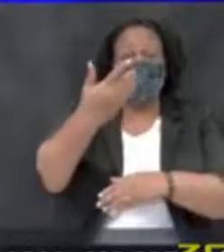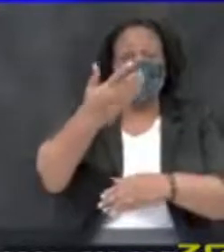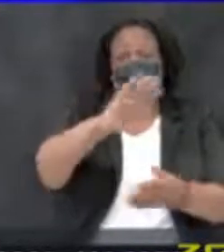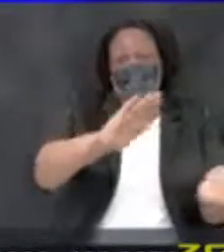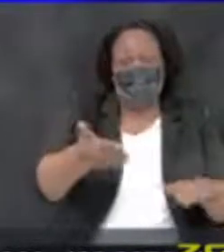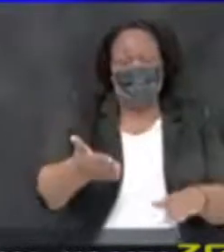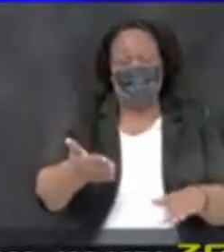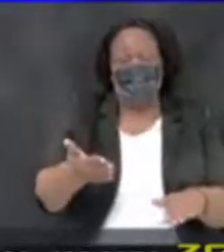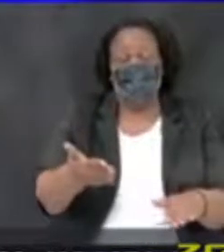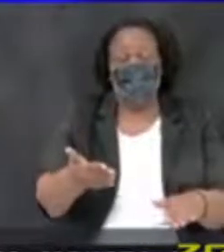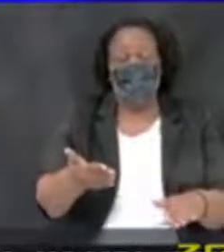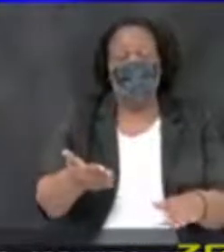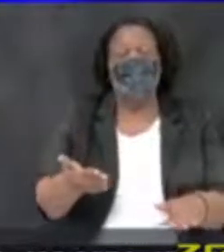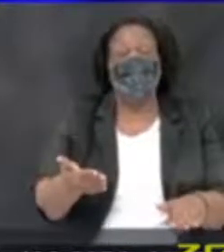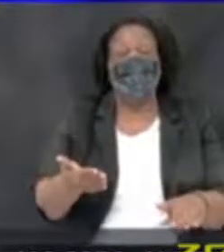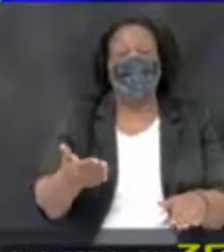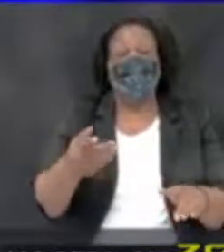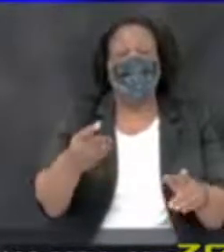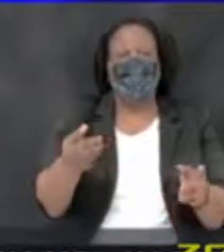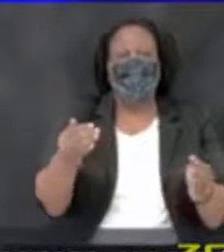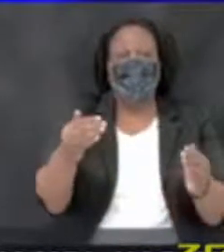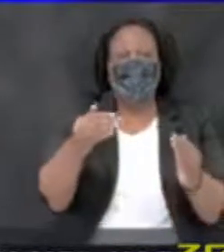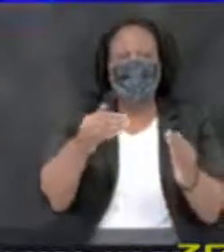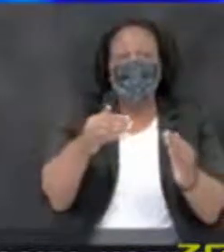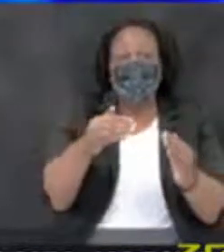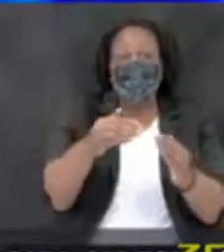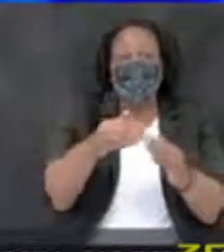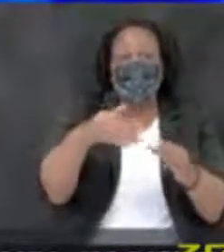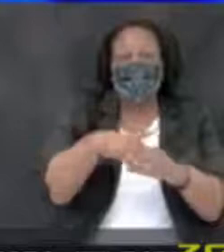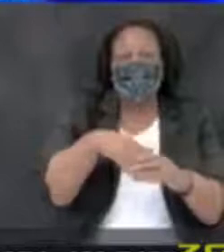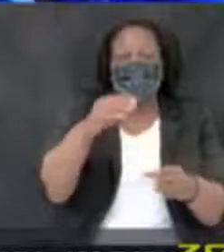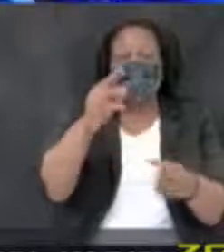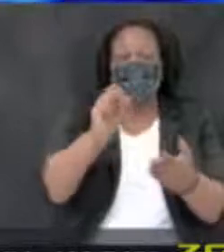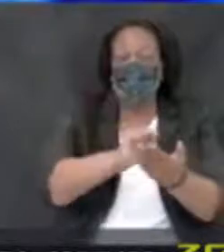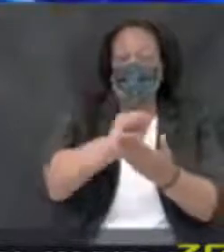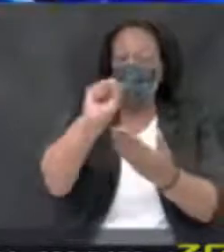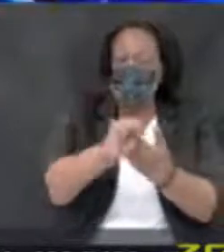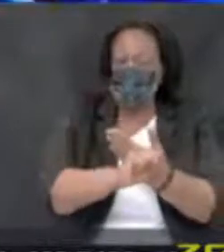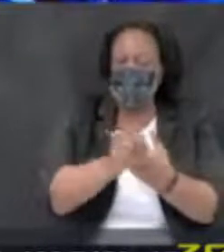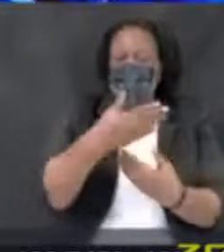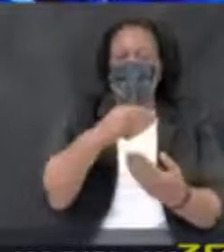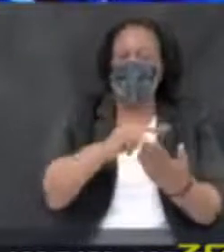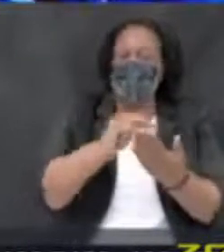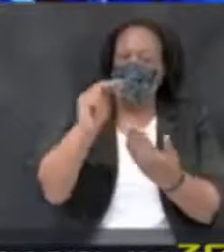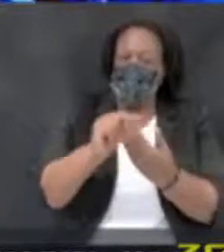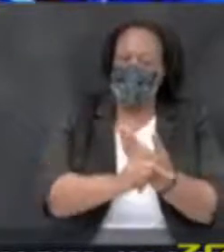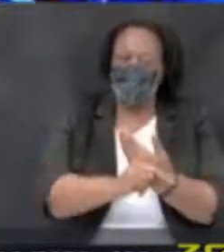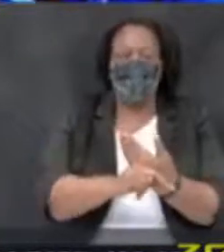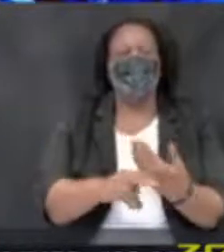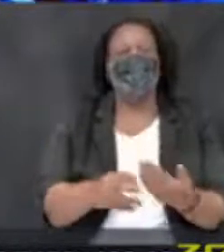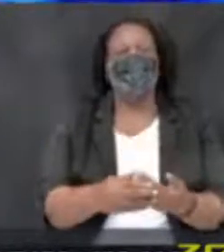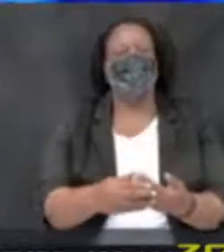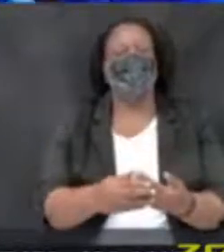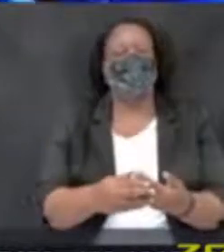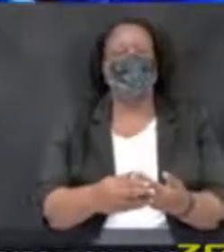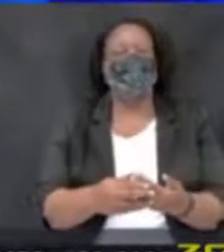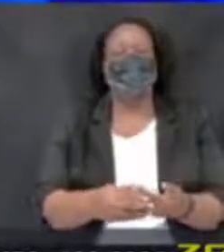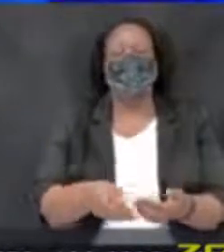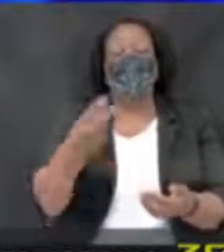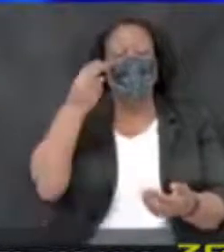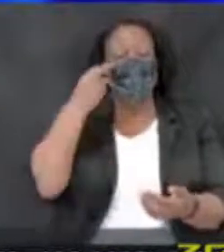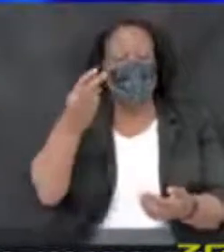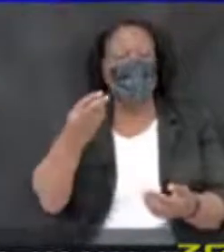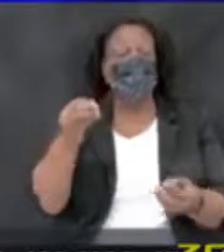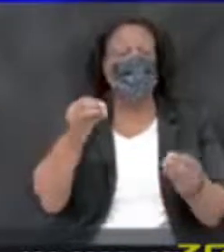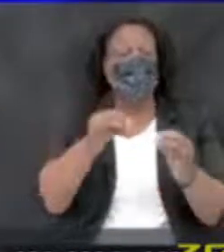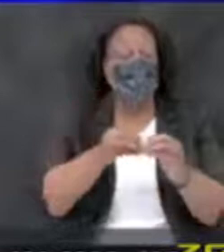of November. This marks an increase of 8% in new cases and a 5% increase in